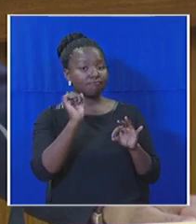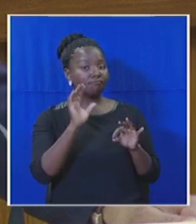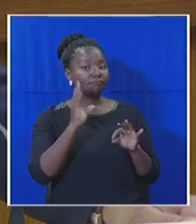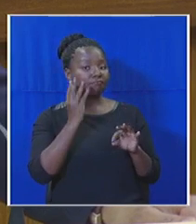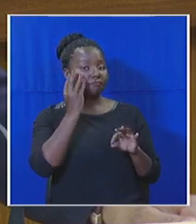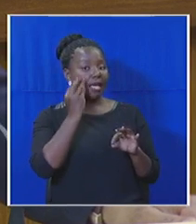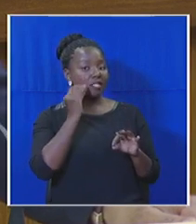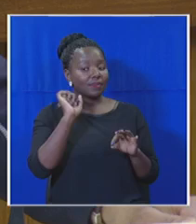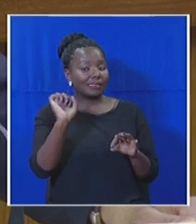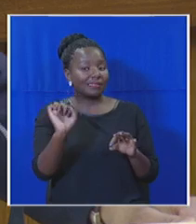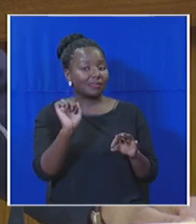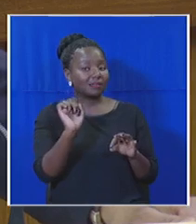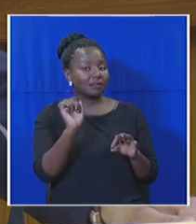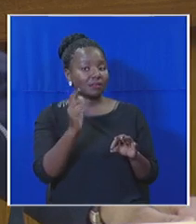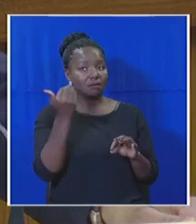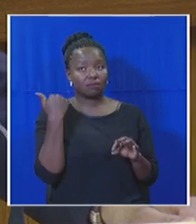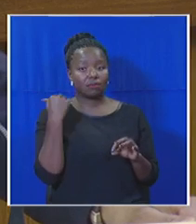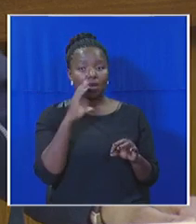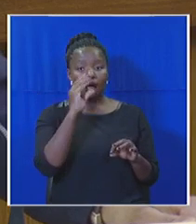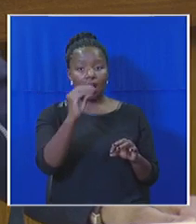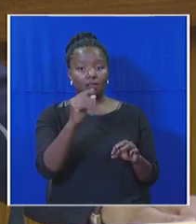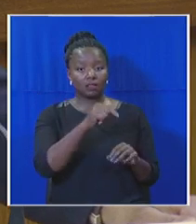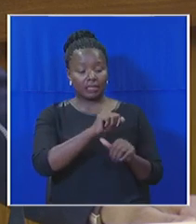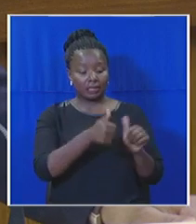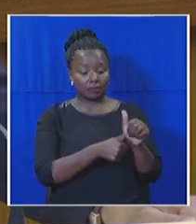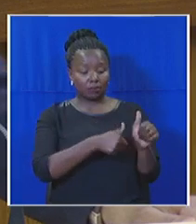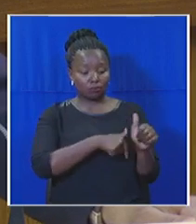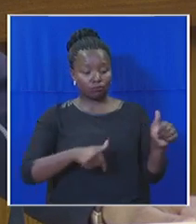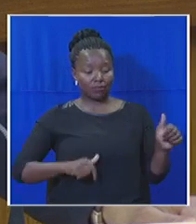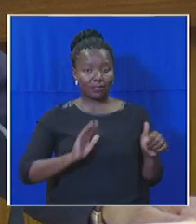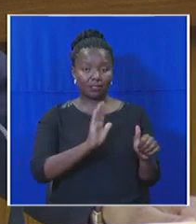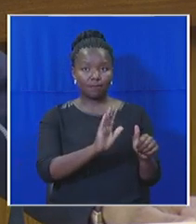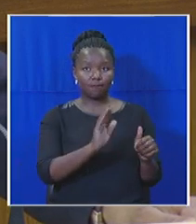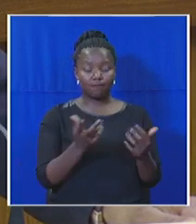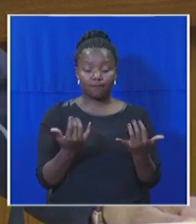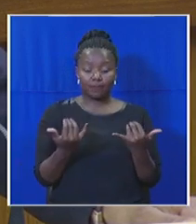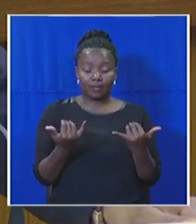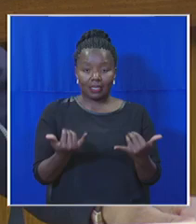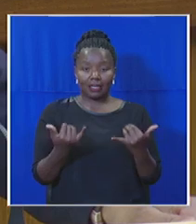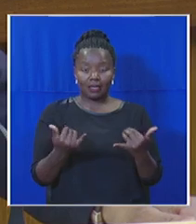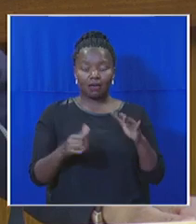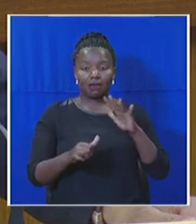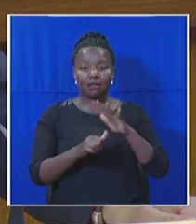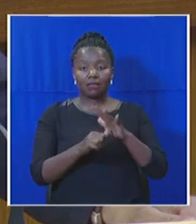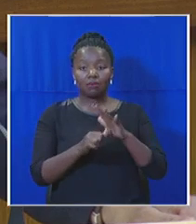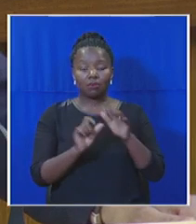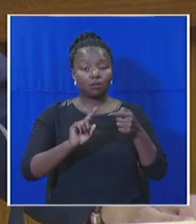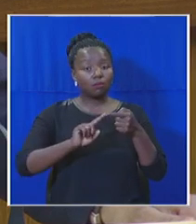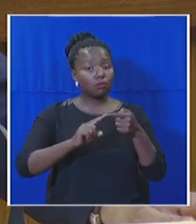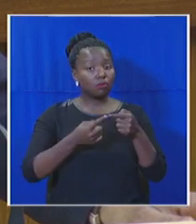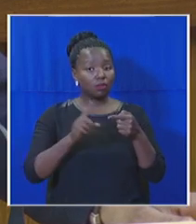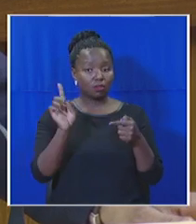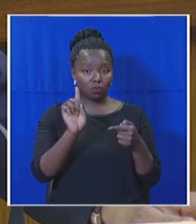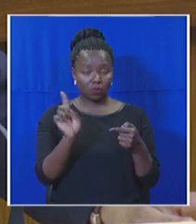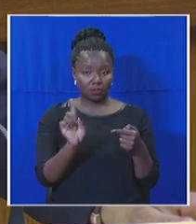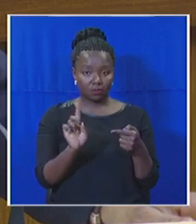asking the question from the Deputy President. I think the critical point is that